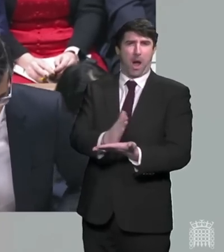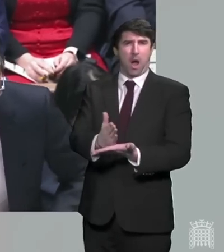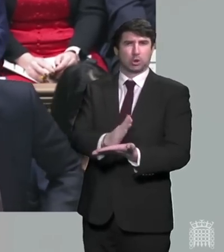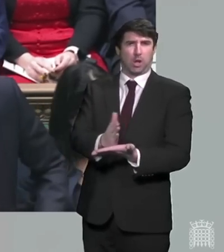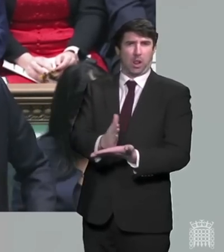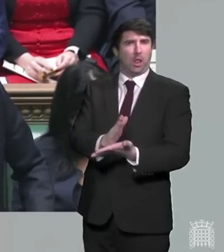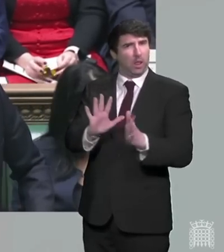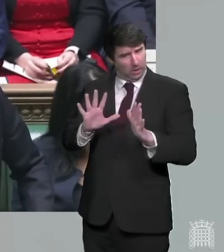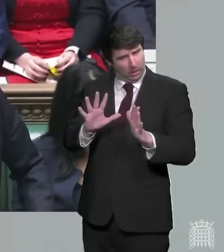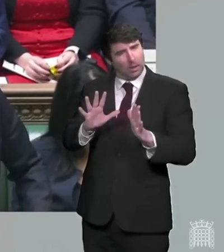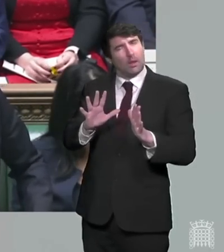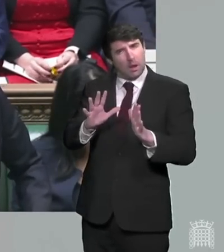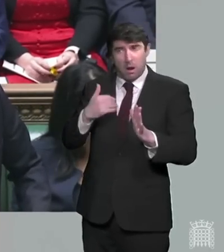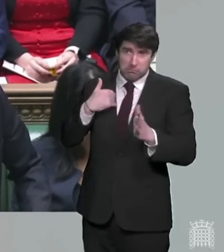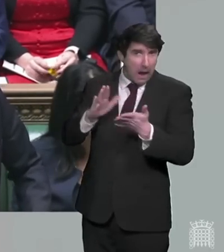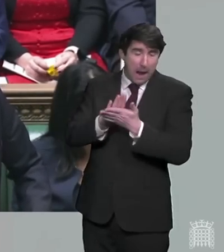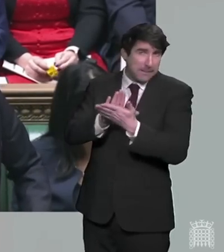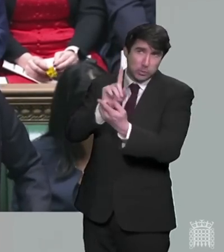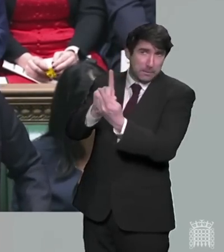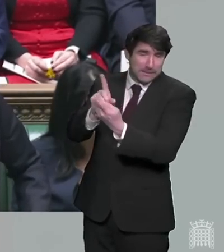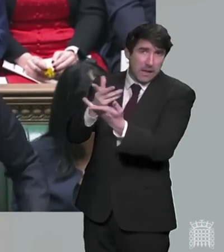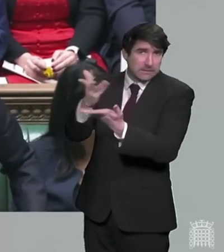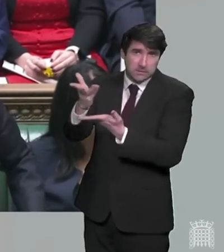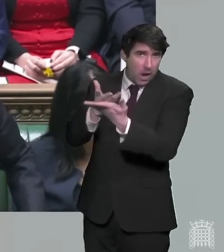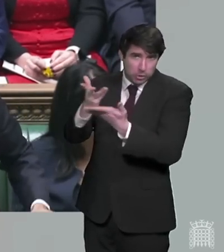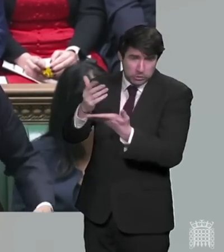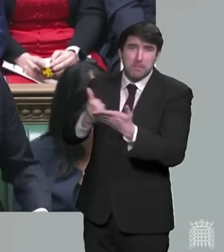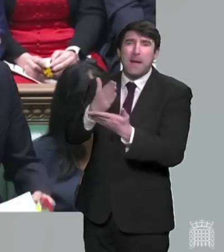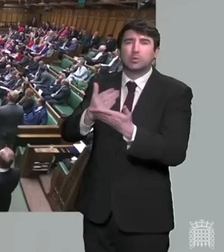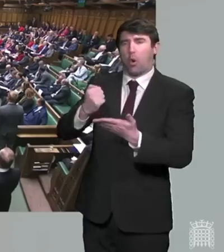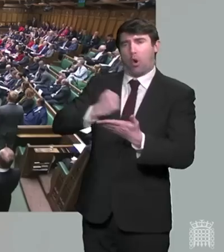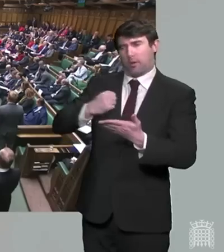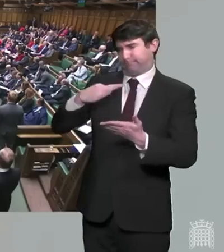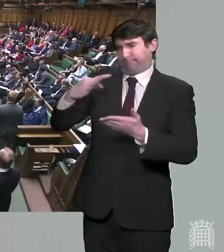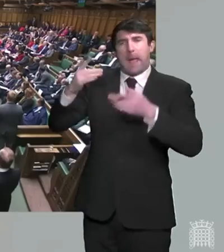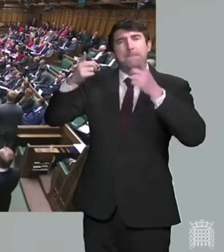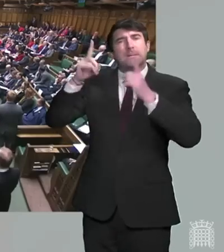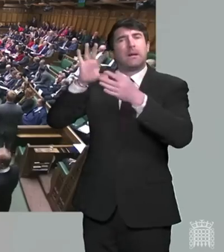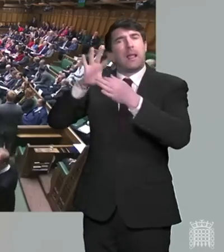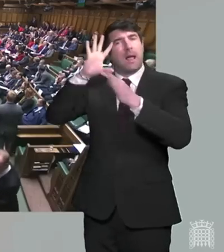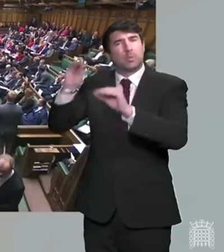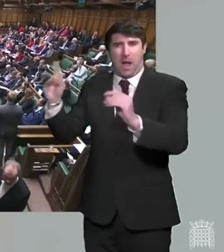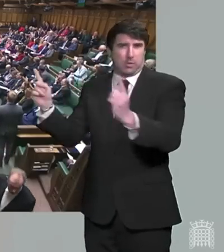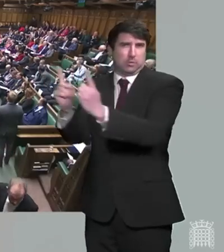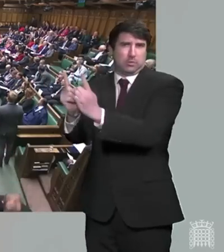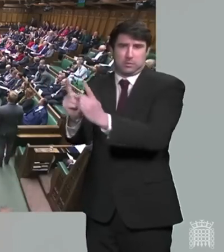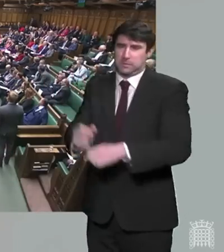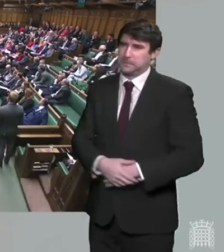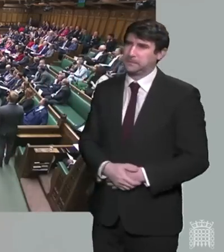I look forward to discussing this with him in the future, and I will ensure that he gets a meeting with the relevant minister. Final question, Rosie Duffield.